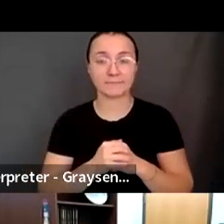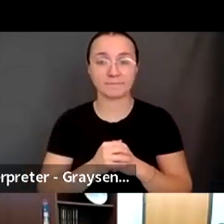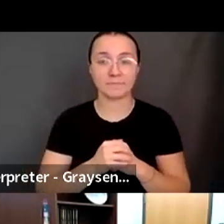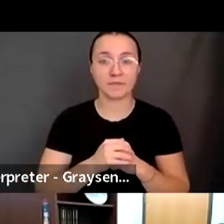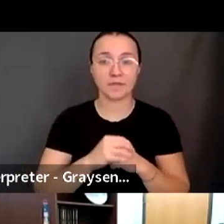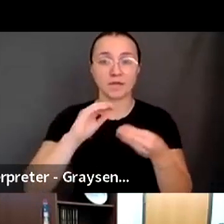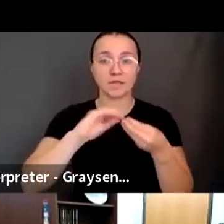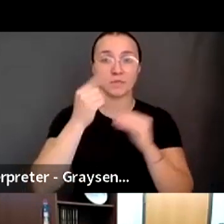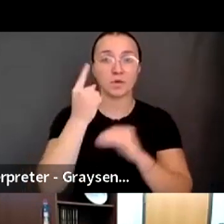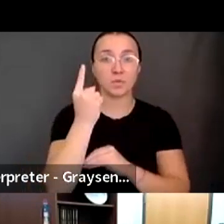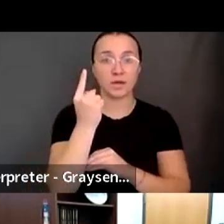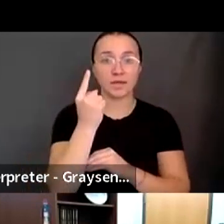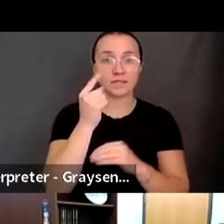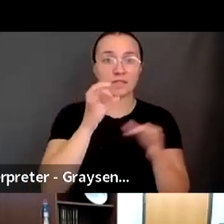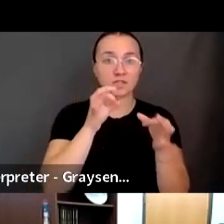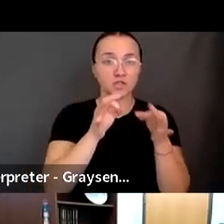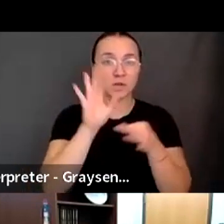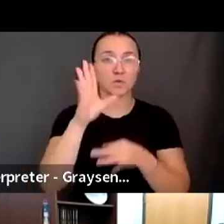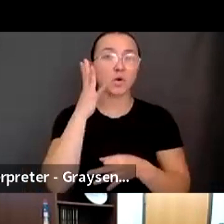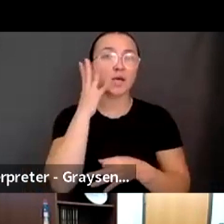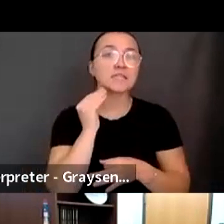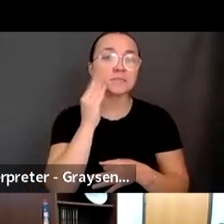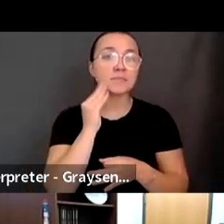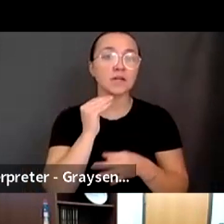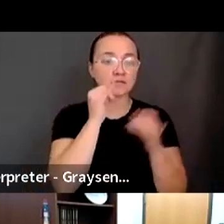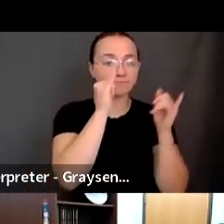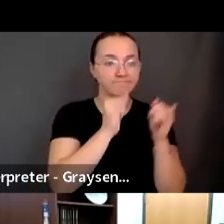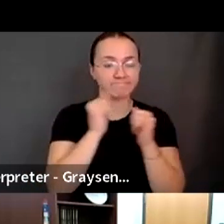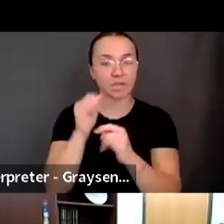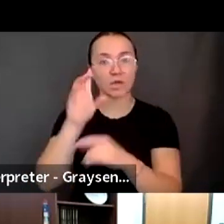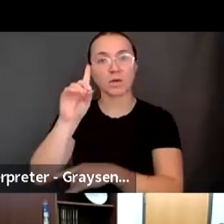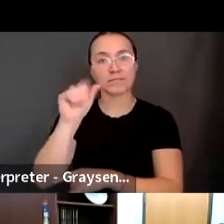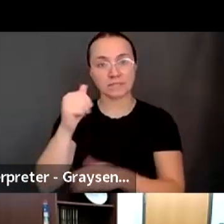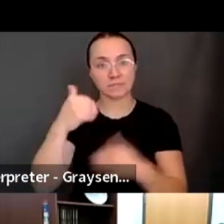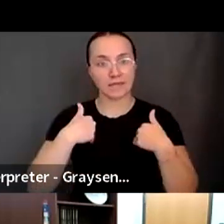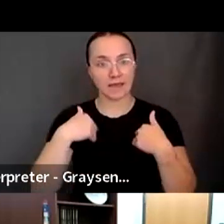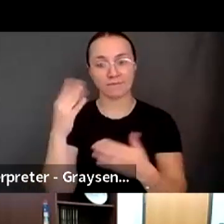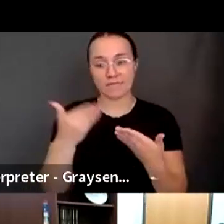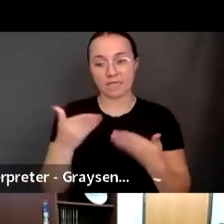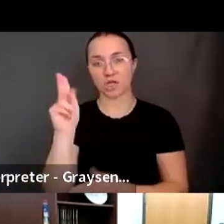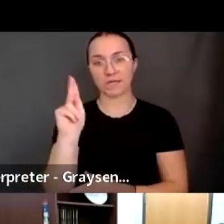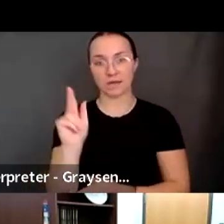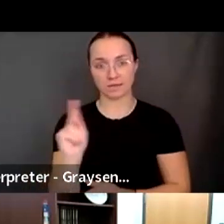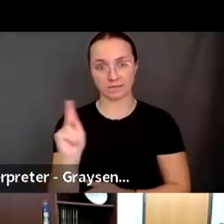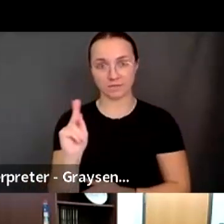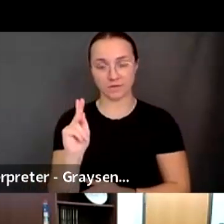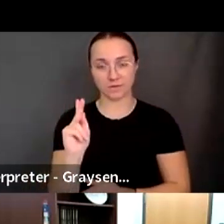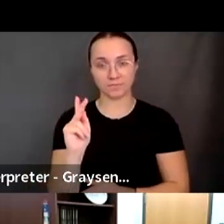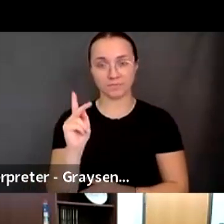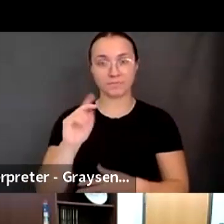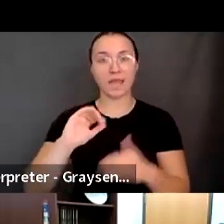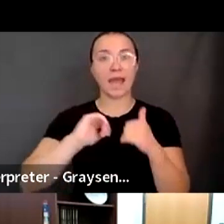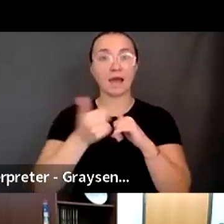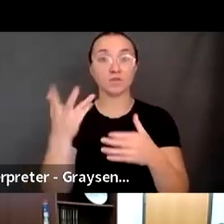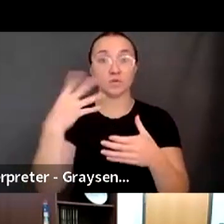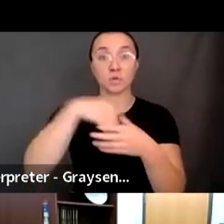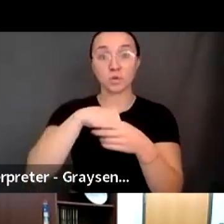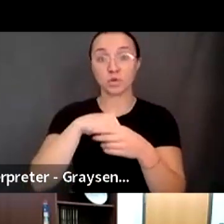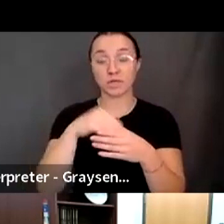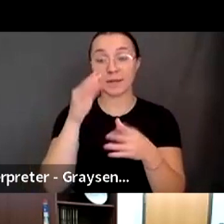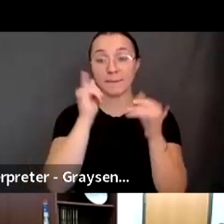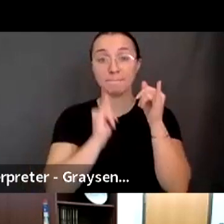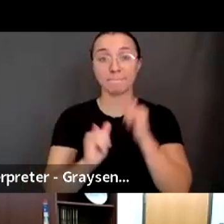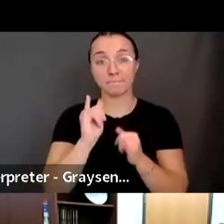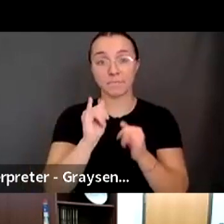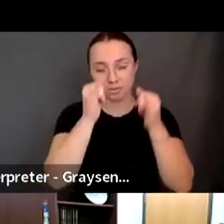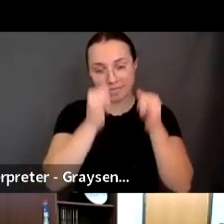Number one, describe your experience with individuals with disabilities in Knoxville. How have you included individuals with disabilities in